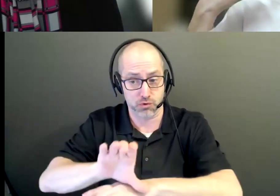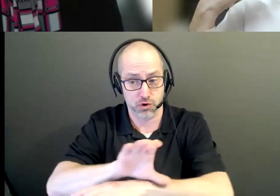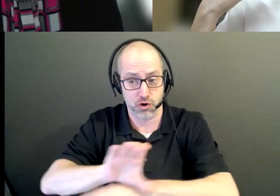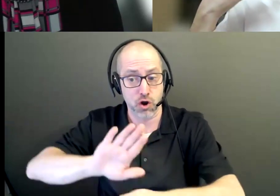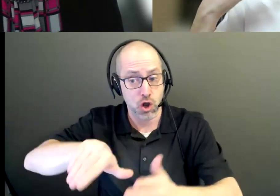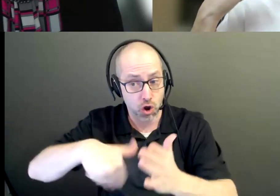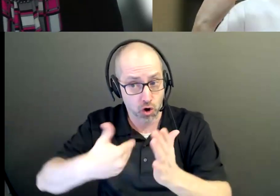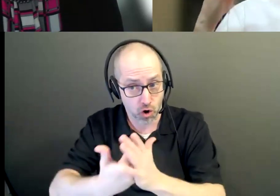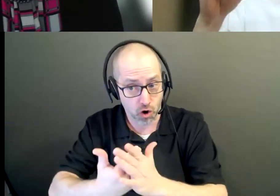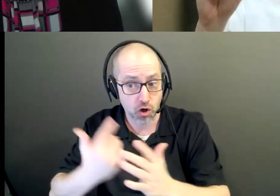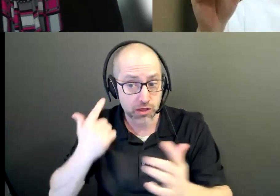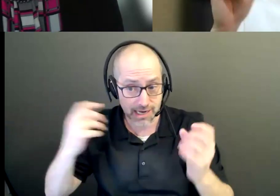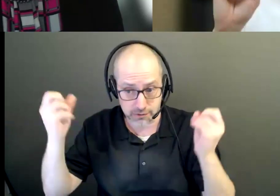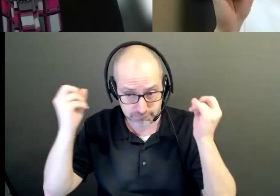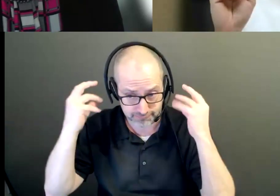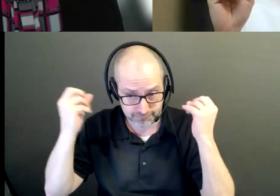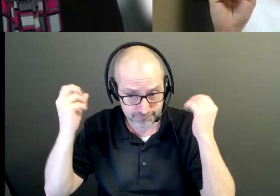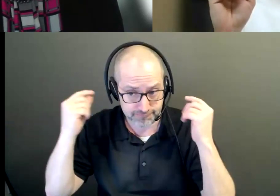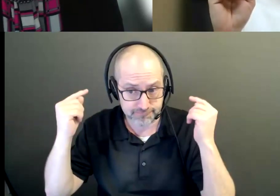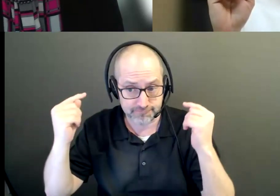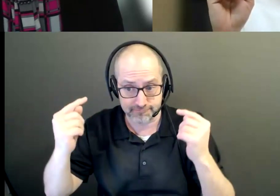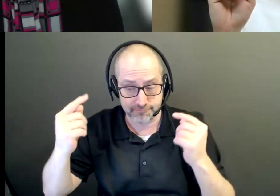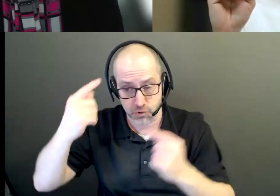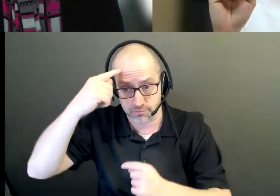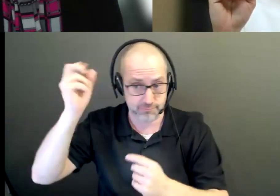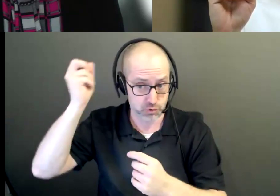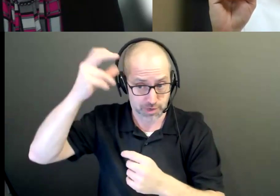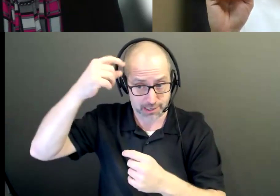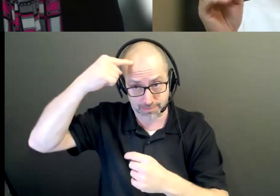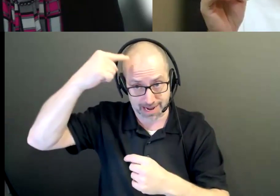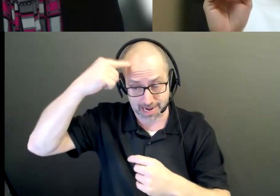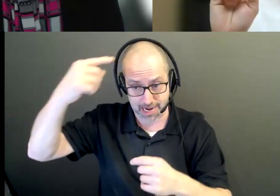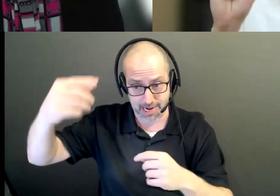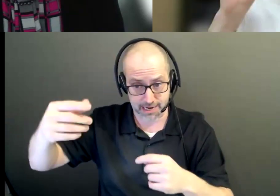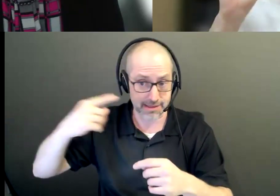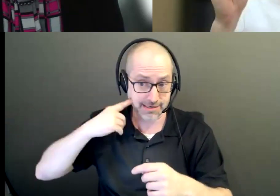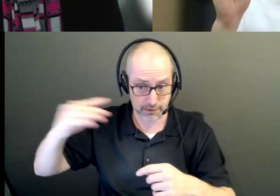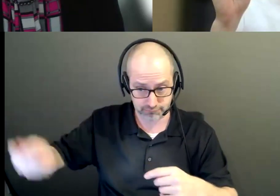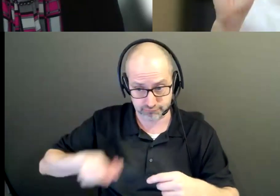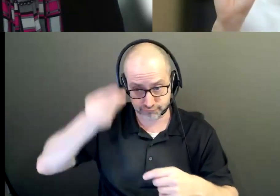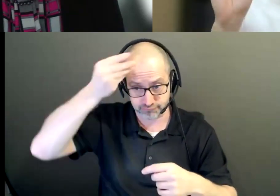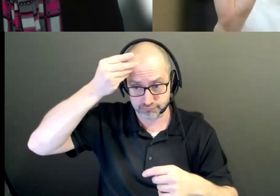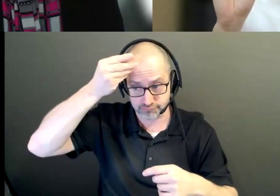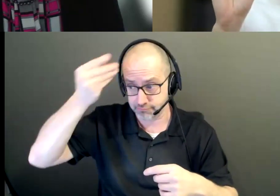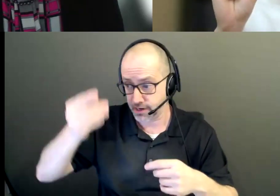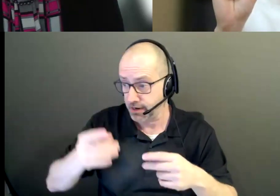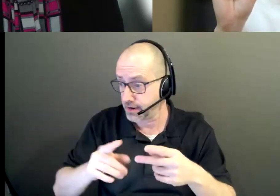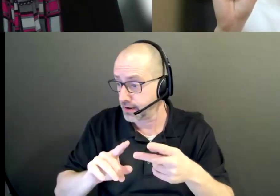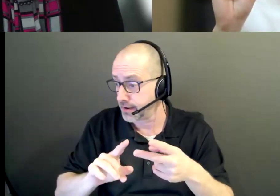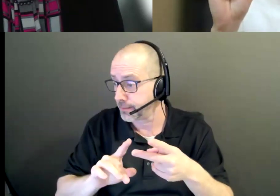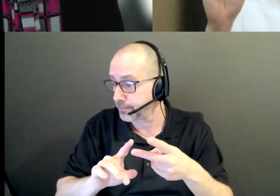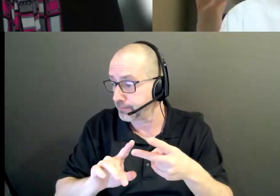comes directly into my head. The other thing for those that have hearing aids, they can also link the 2 of